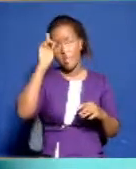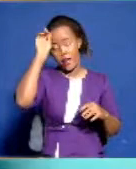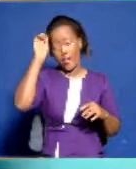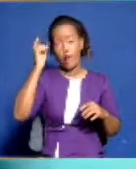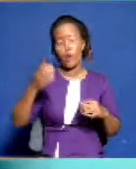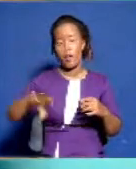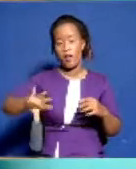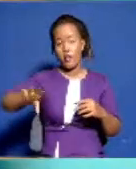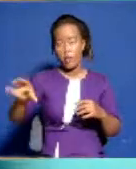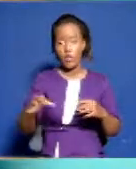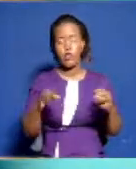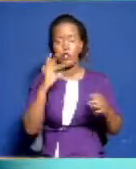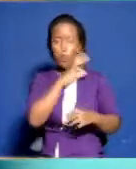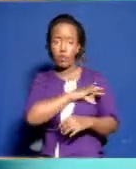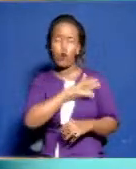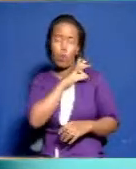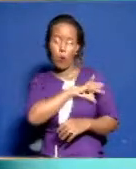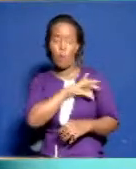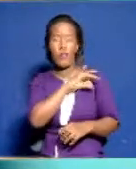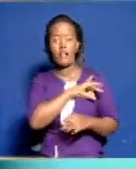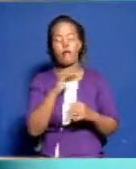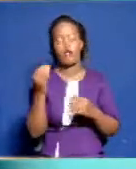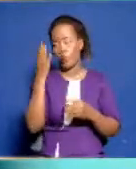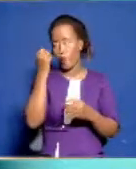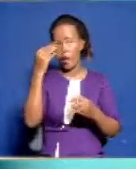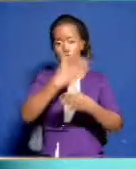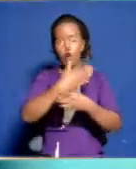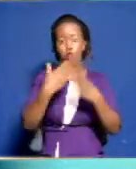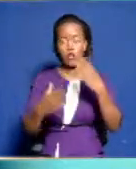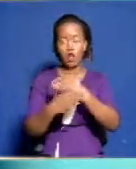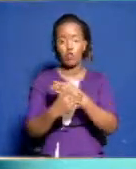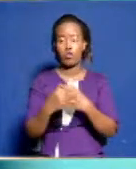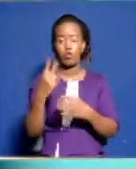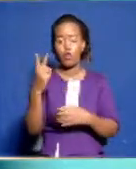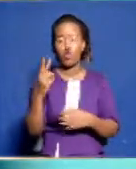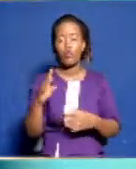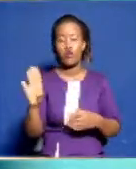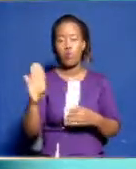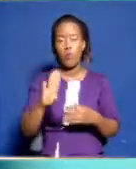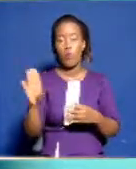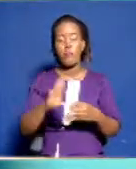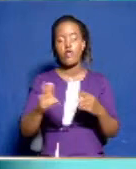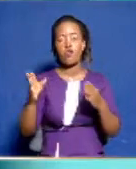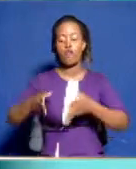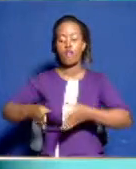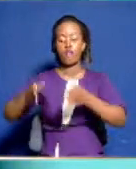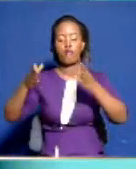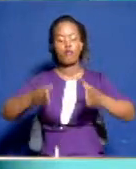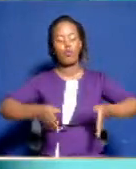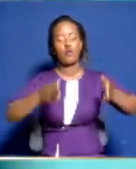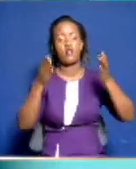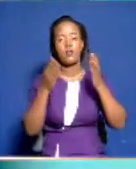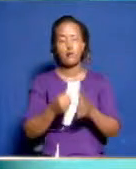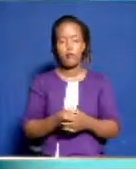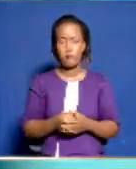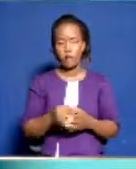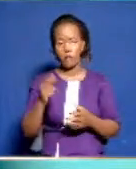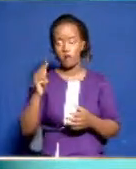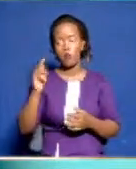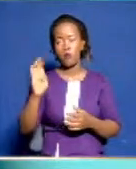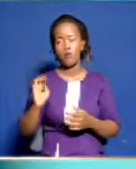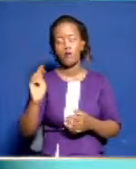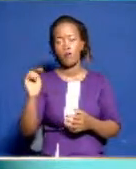Nyandarua County will benefit from the construction of a 2 billion shillings worth of roads. This is after the Kenya Rural